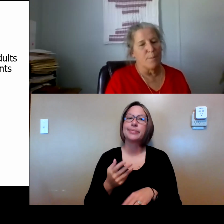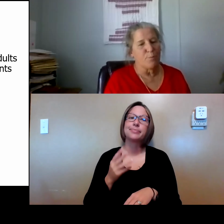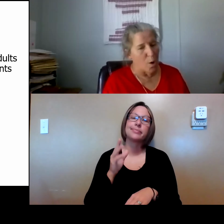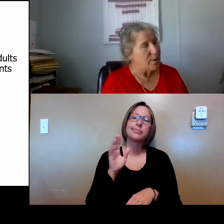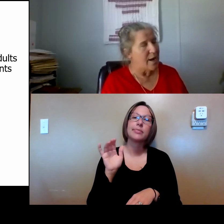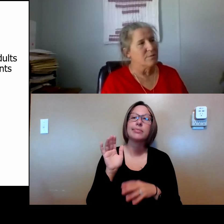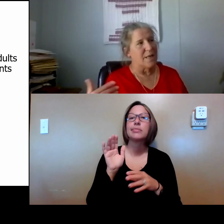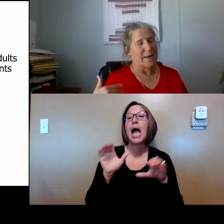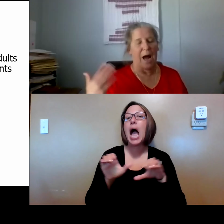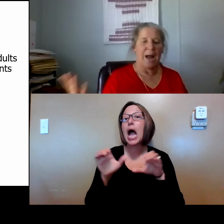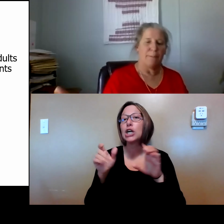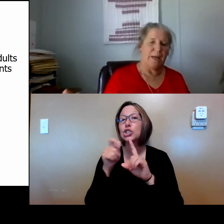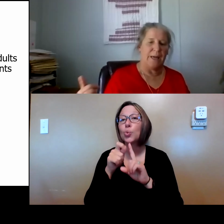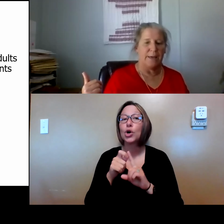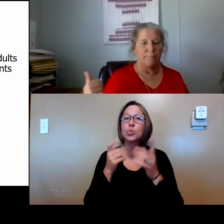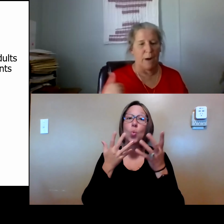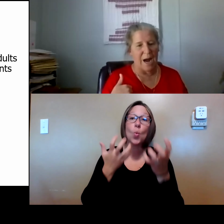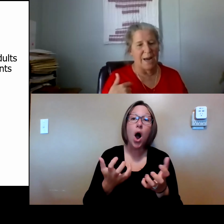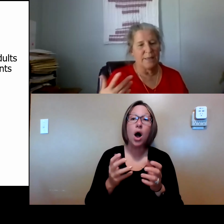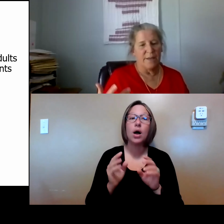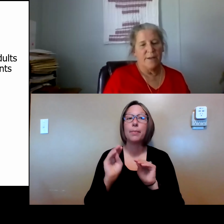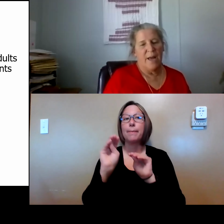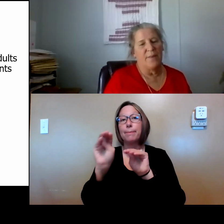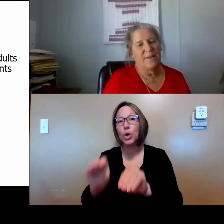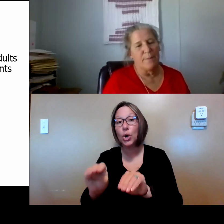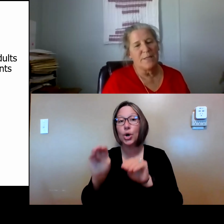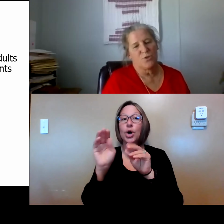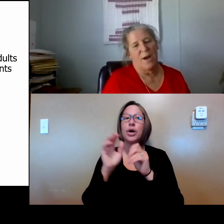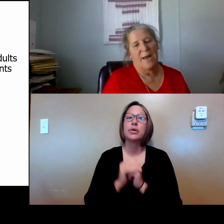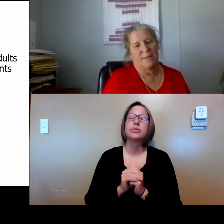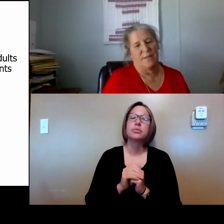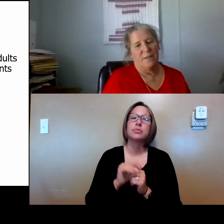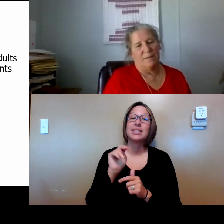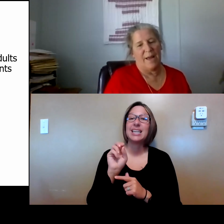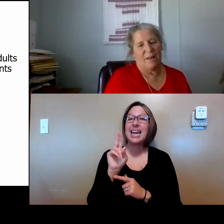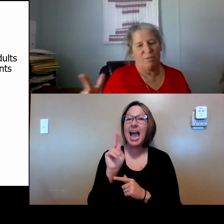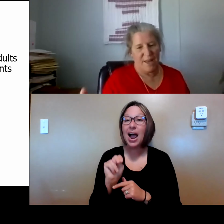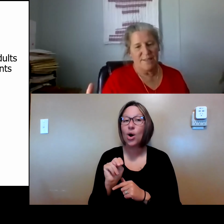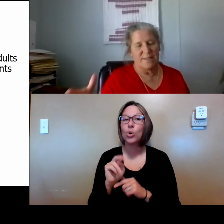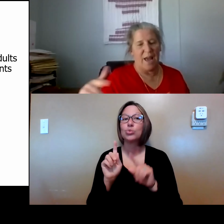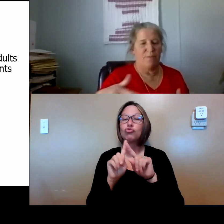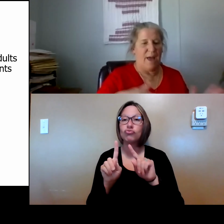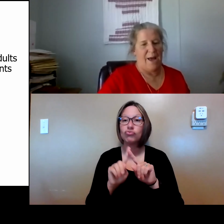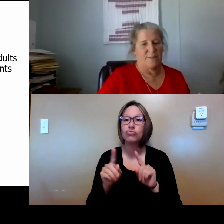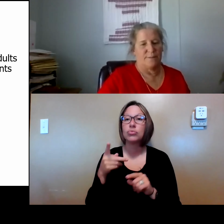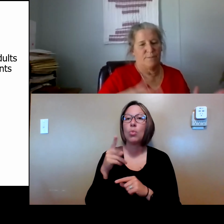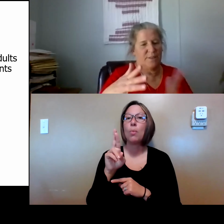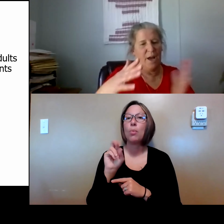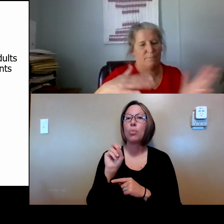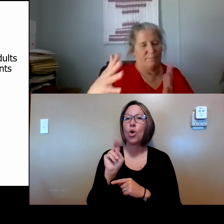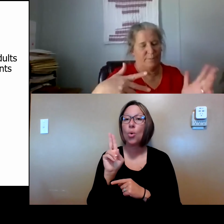There's some pronouns like I, me, mine, and they demonstrate like this and that,